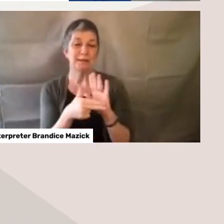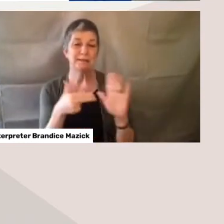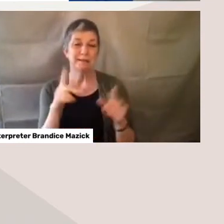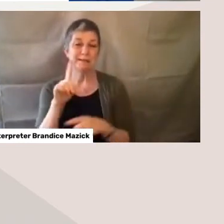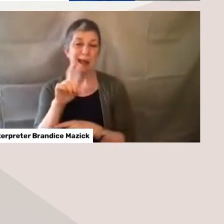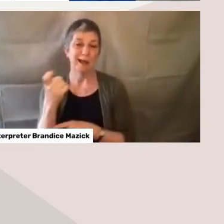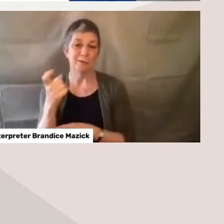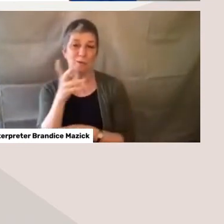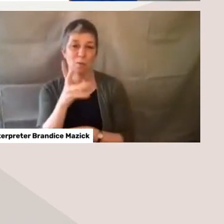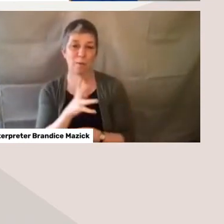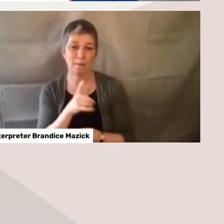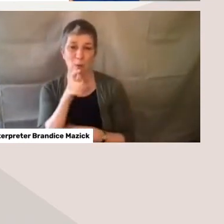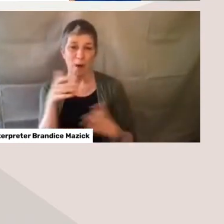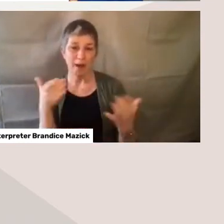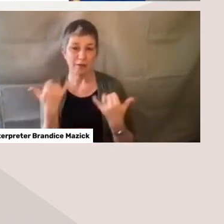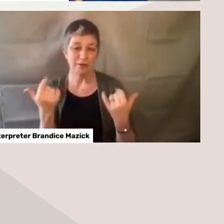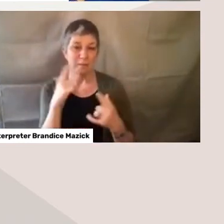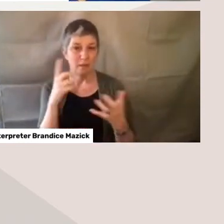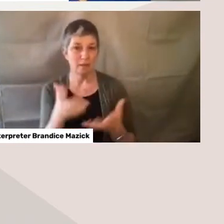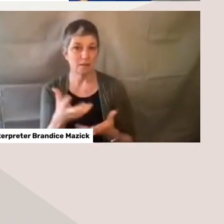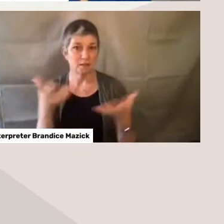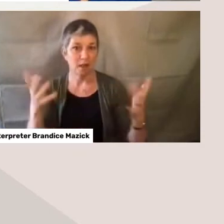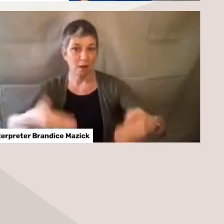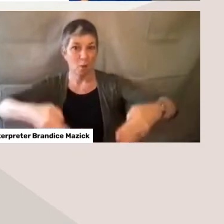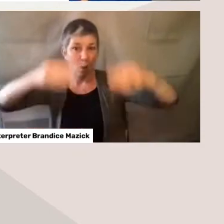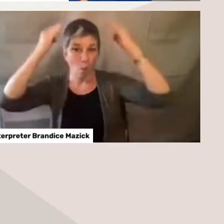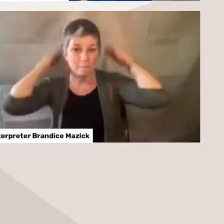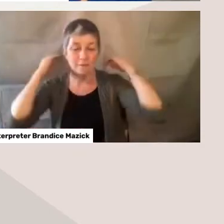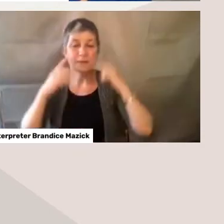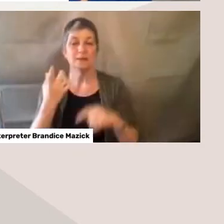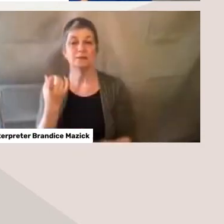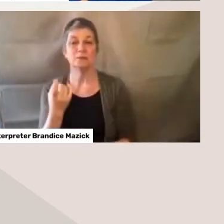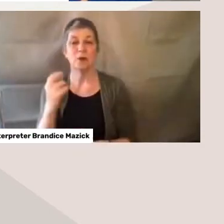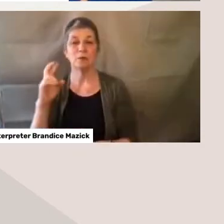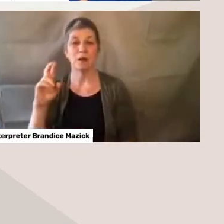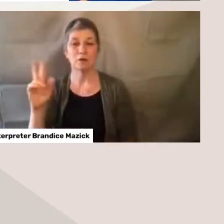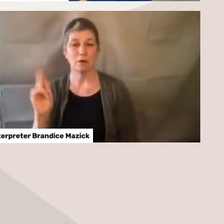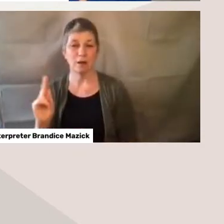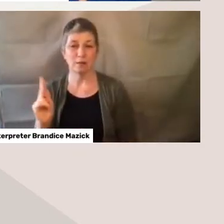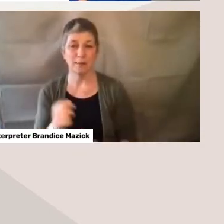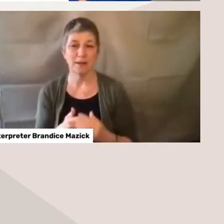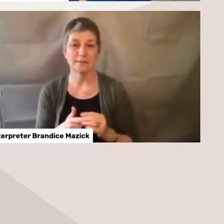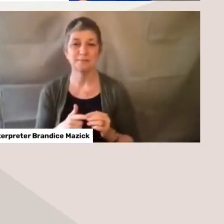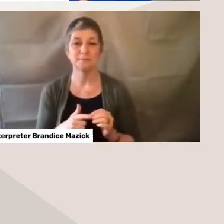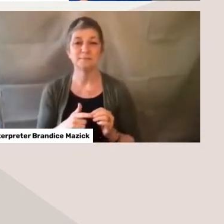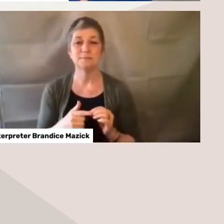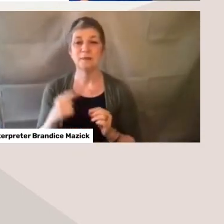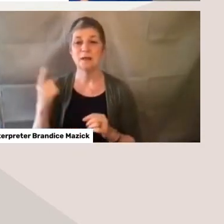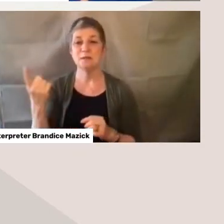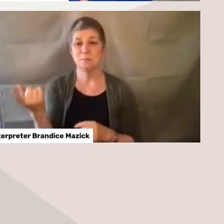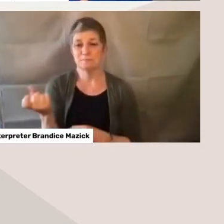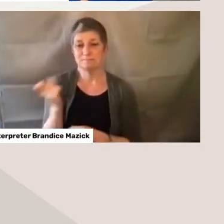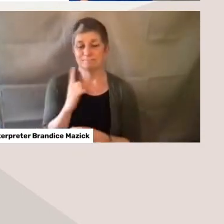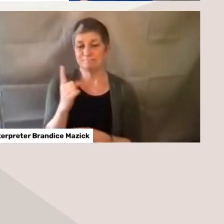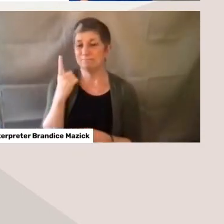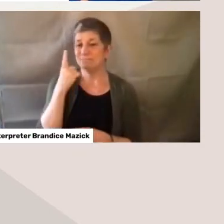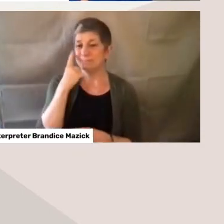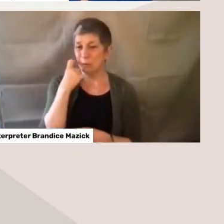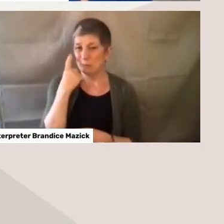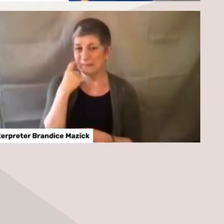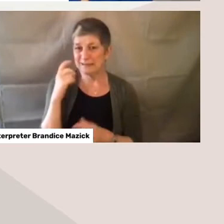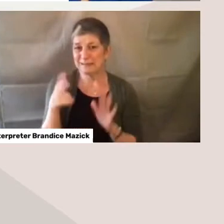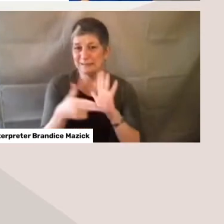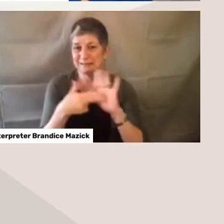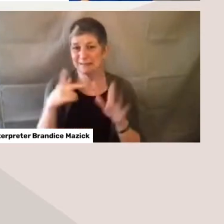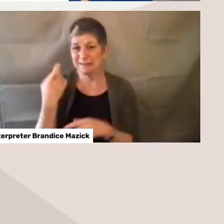that are here today, because this is a lot and overwhelming. So Dr. Kaklamani, someone is asking, she's newly diagnosed,